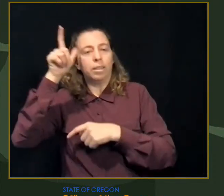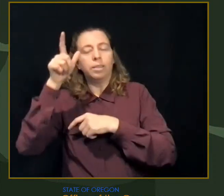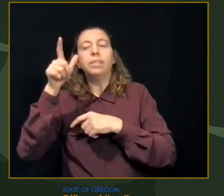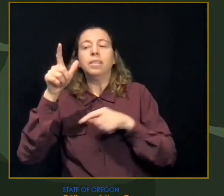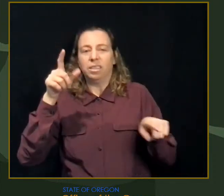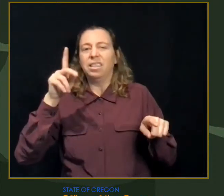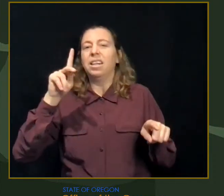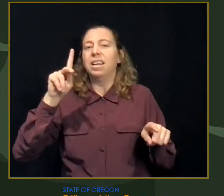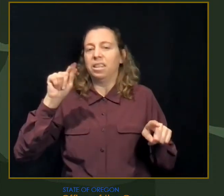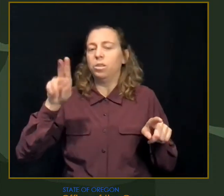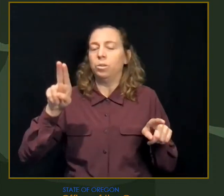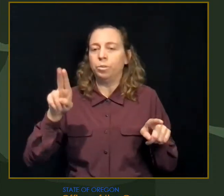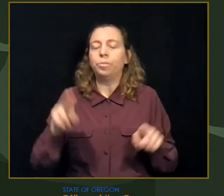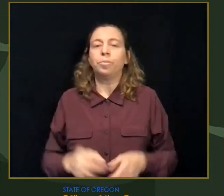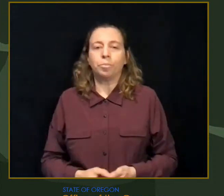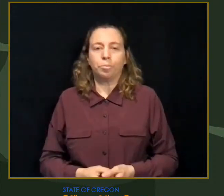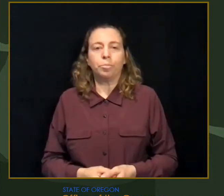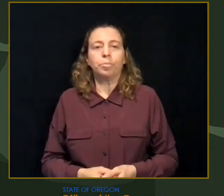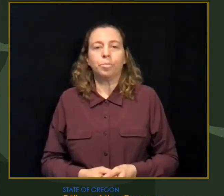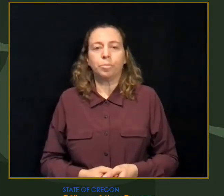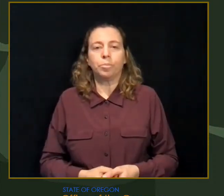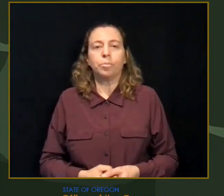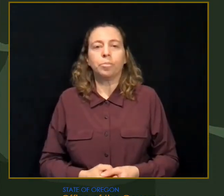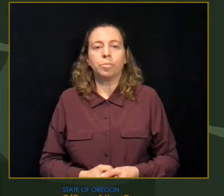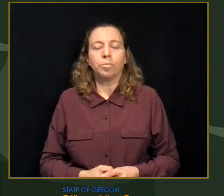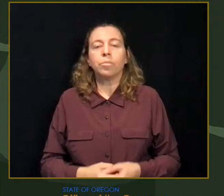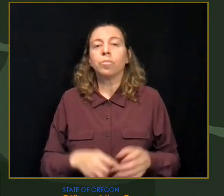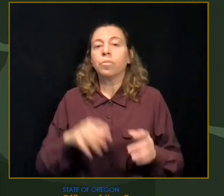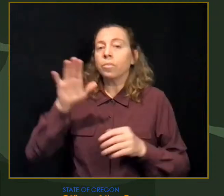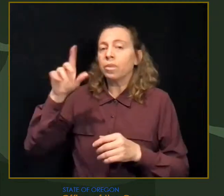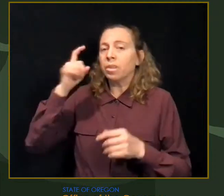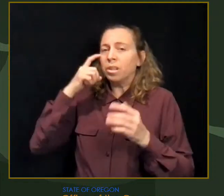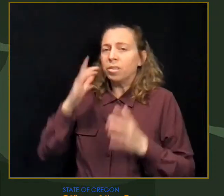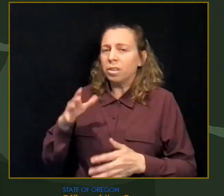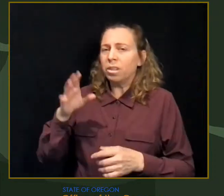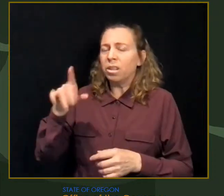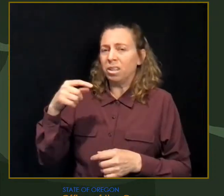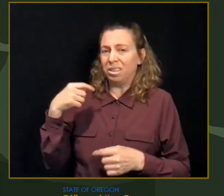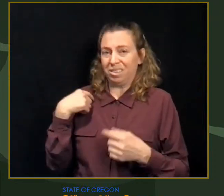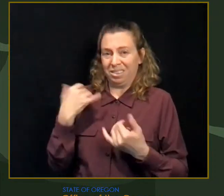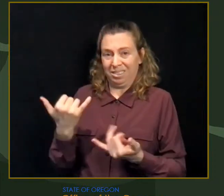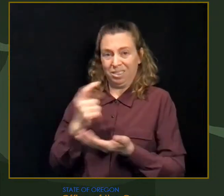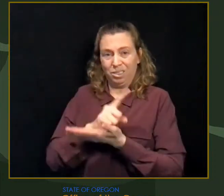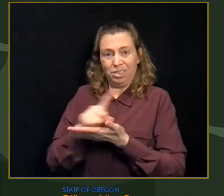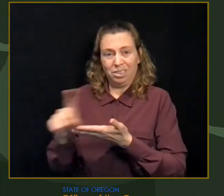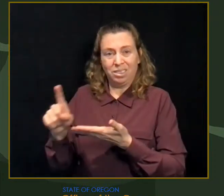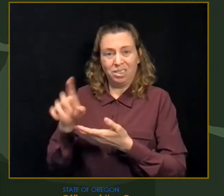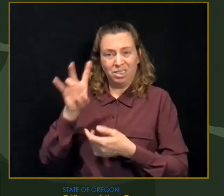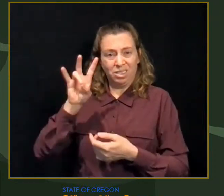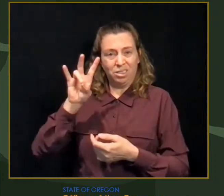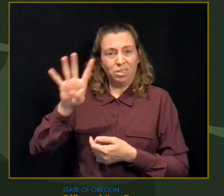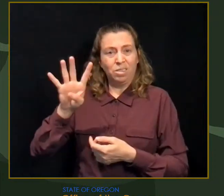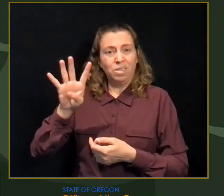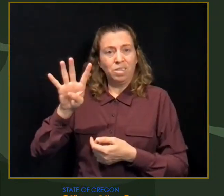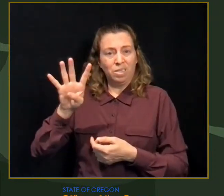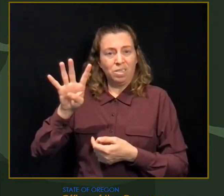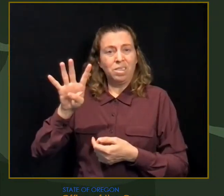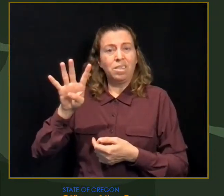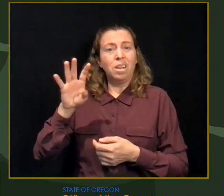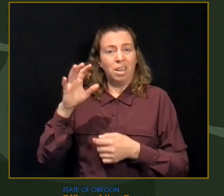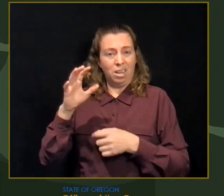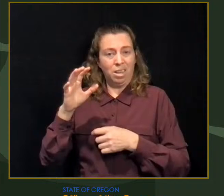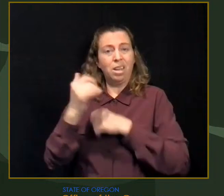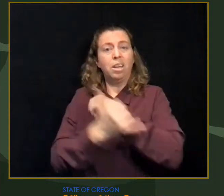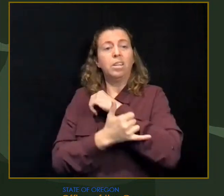Governor, this week, 74 county commissioners wrote a letter to you in conjunction with the Oregon Restaurant and Lodging